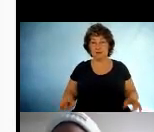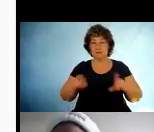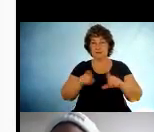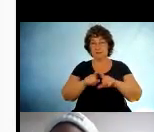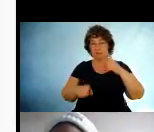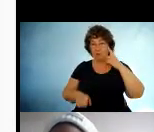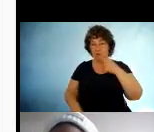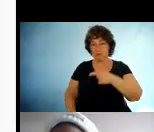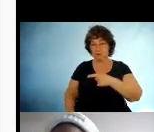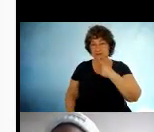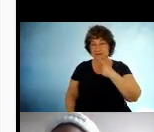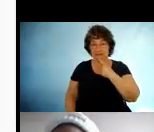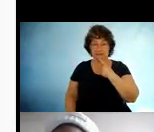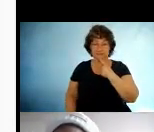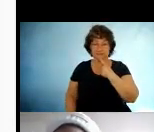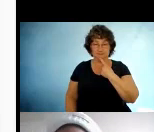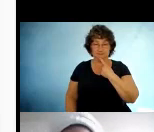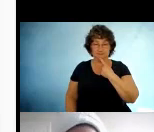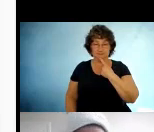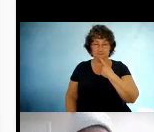Like you